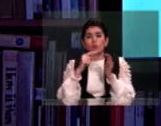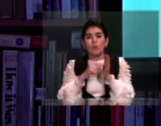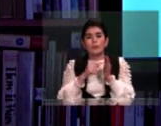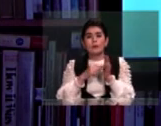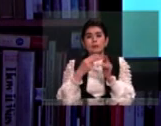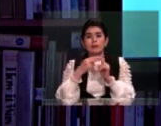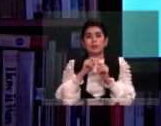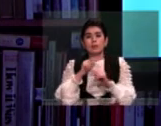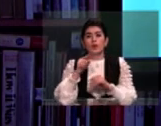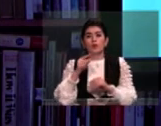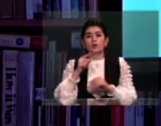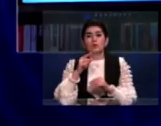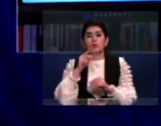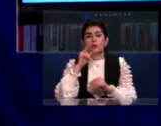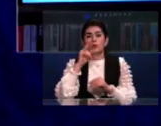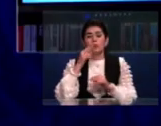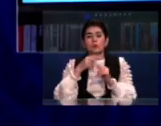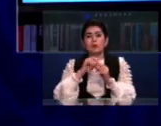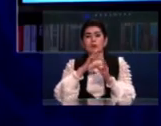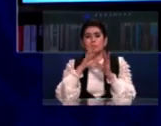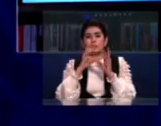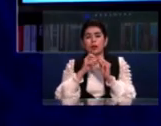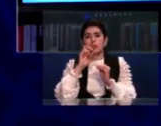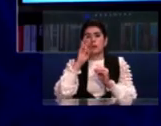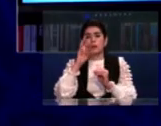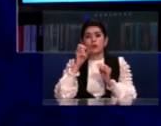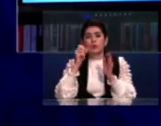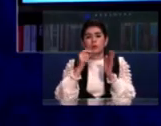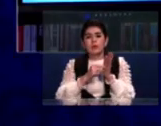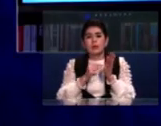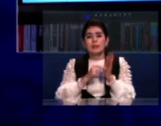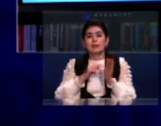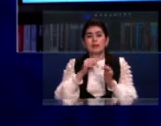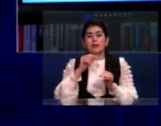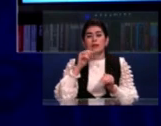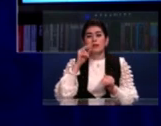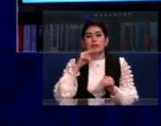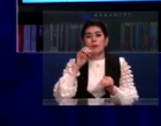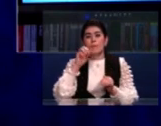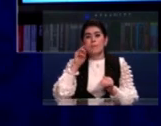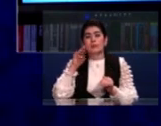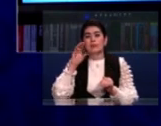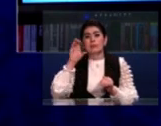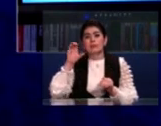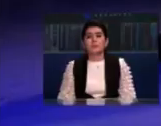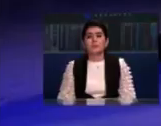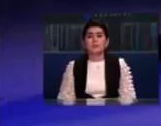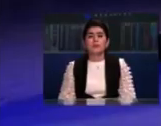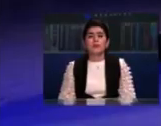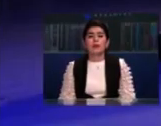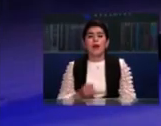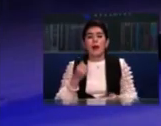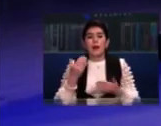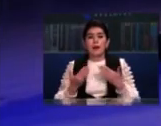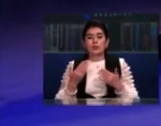Ko'paytirsak, quyidagi ifodaga kelamiz, ya'ni n ko'paytirilgan delta ms taqsim delta t-ga.